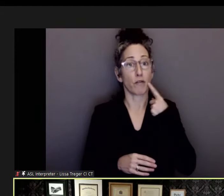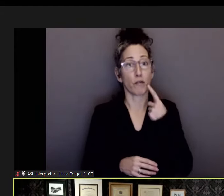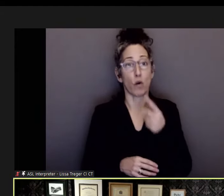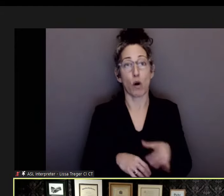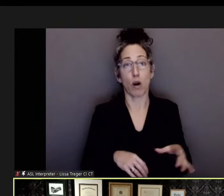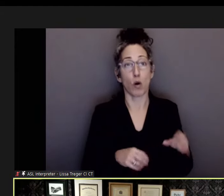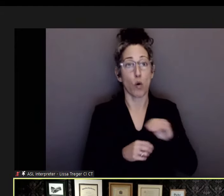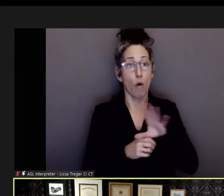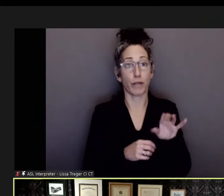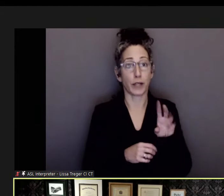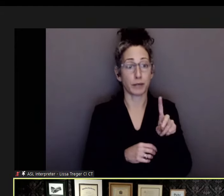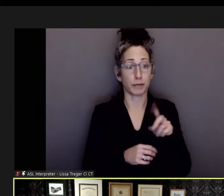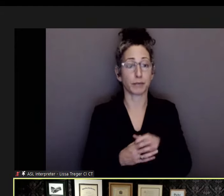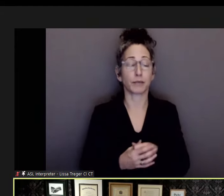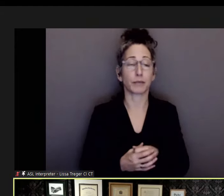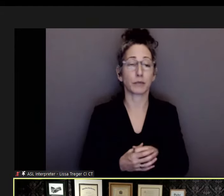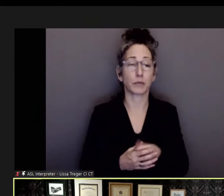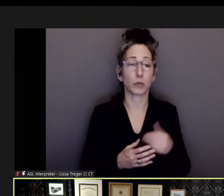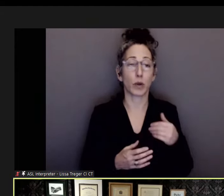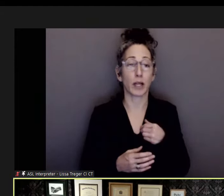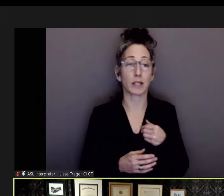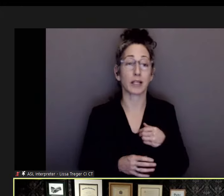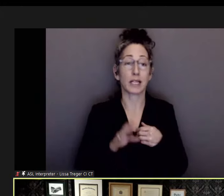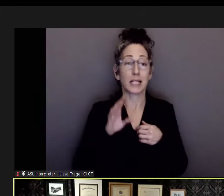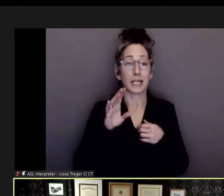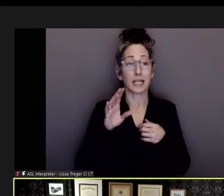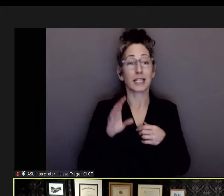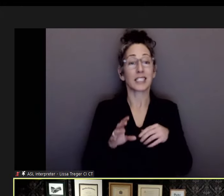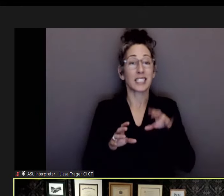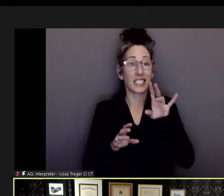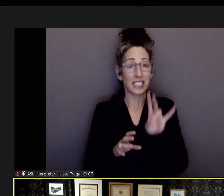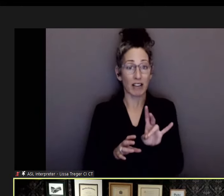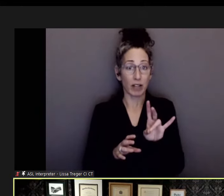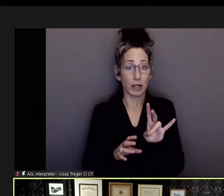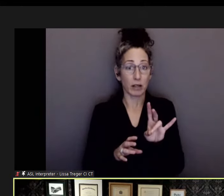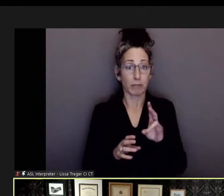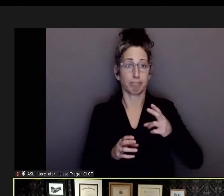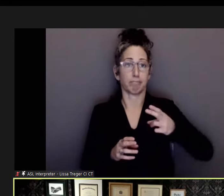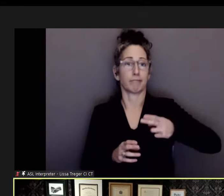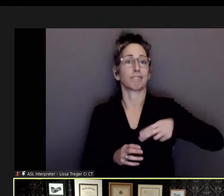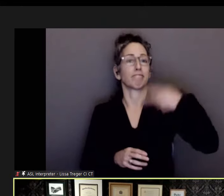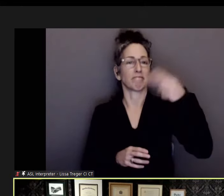0 in the vaccine group and 7 in the placebo for very high efficacy.